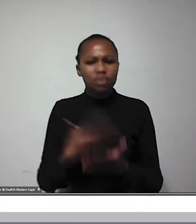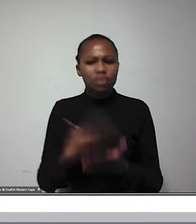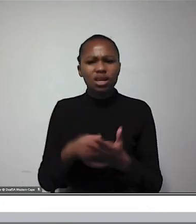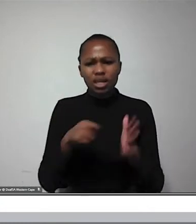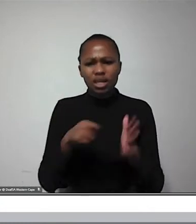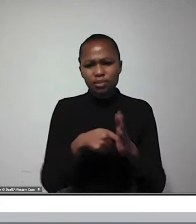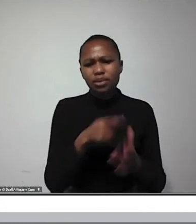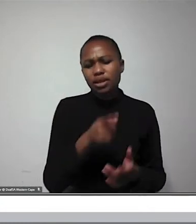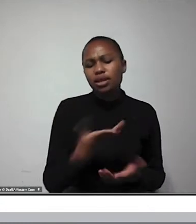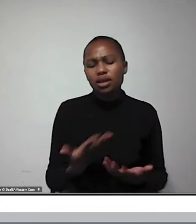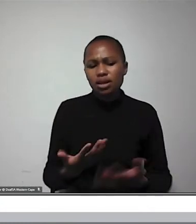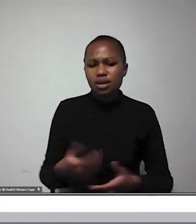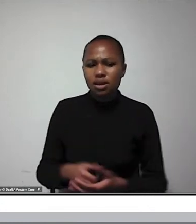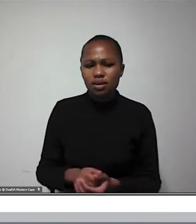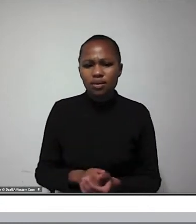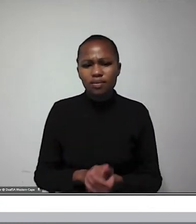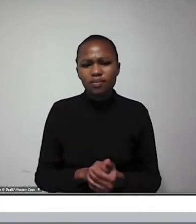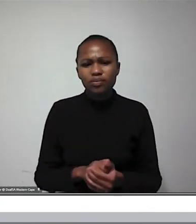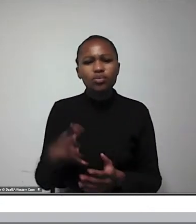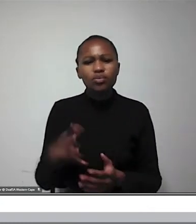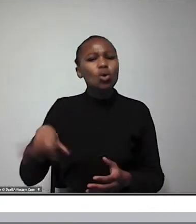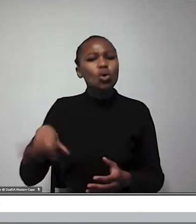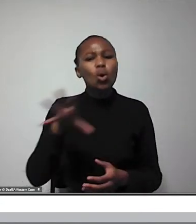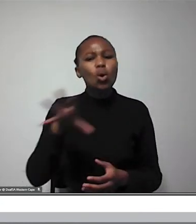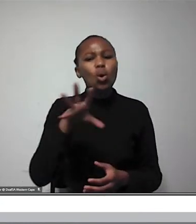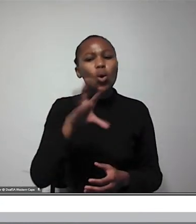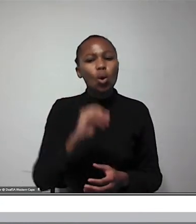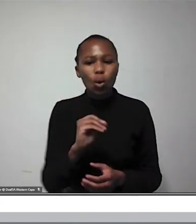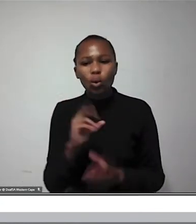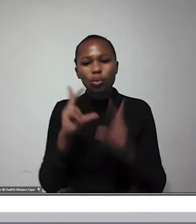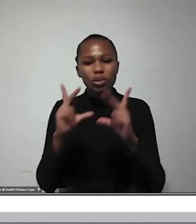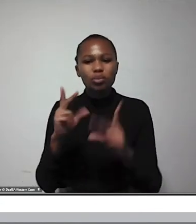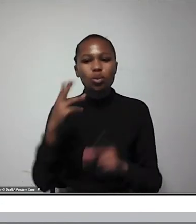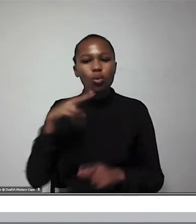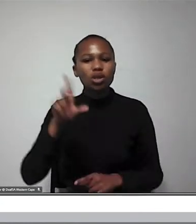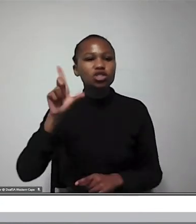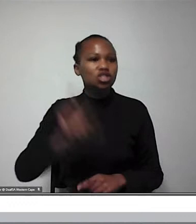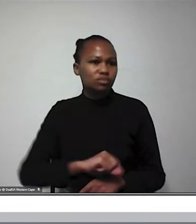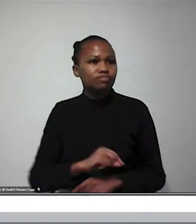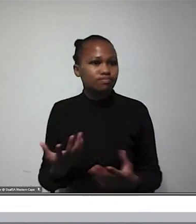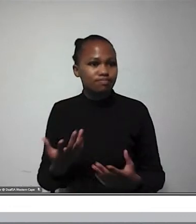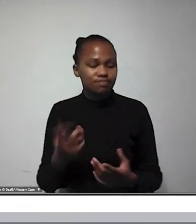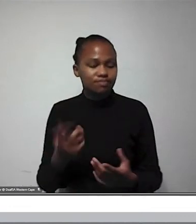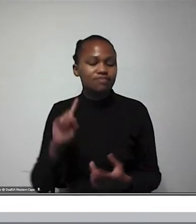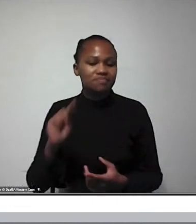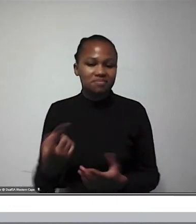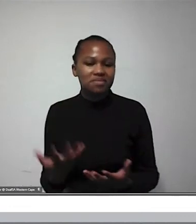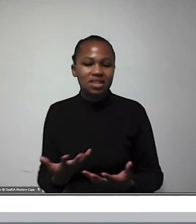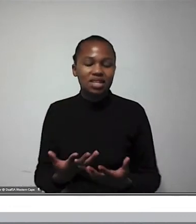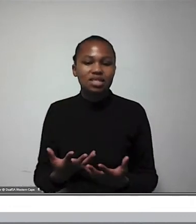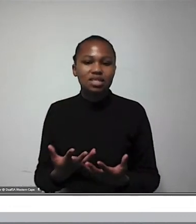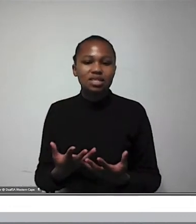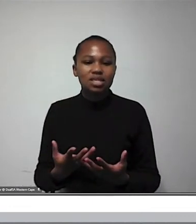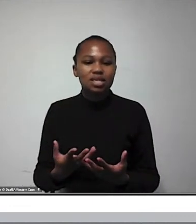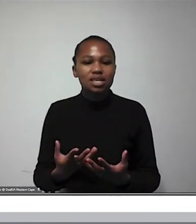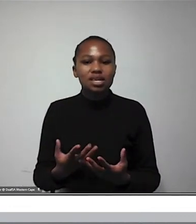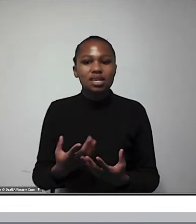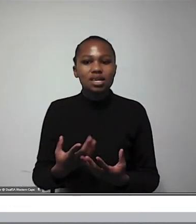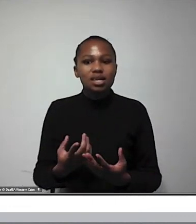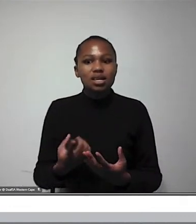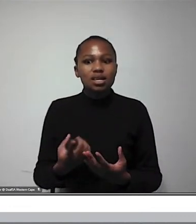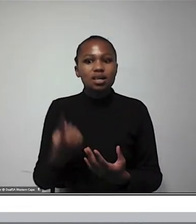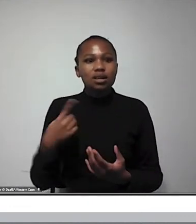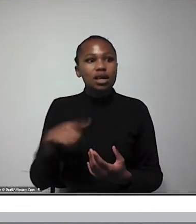you know, but yeah, everybody's looking for discount these days. And imagine people that have employees, you know, on their